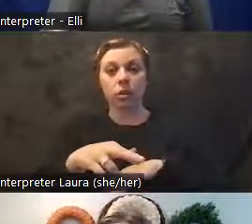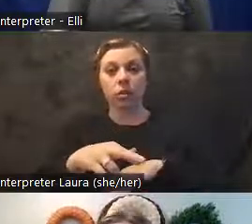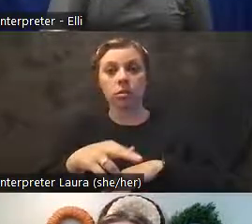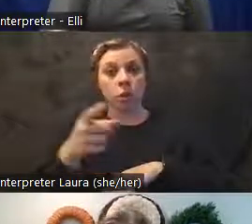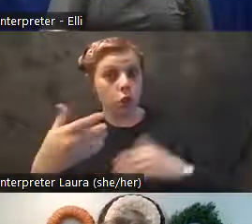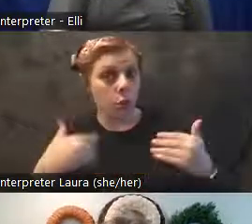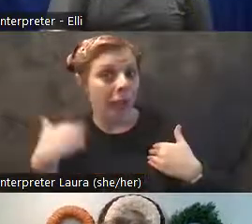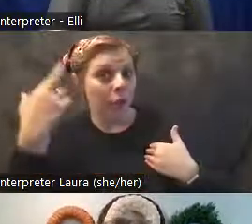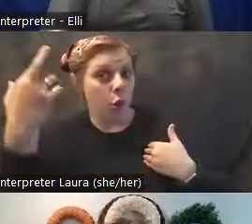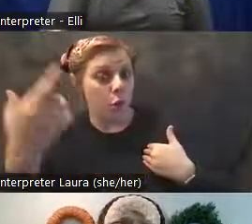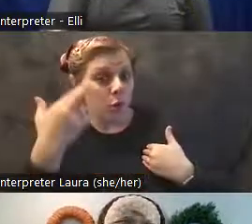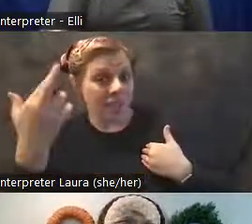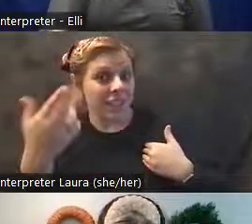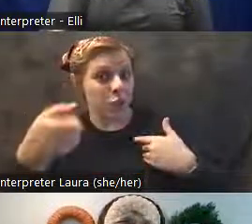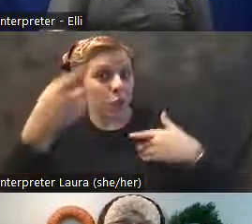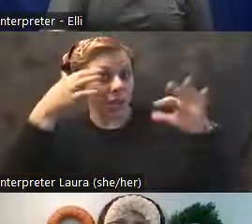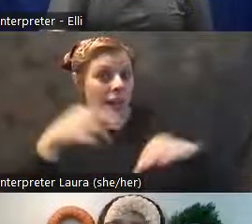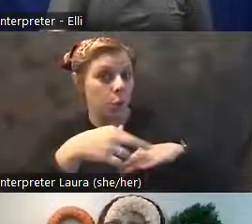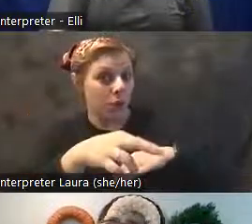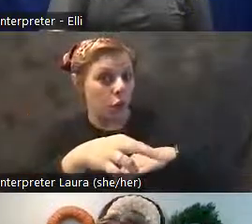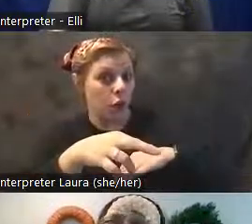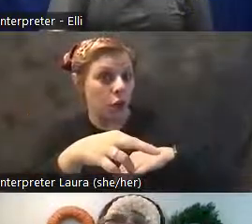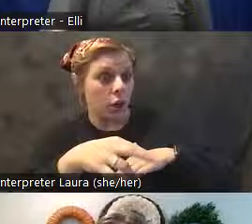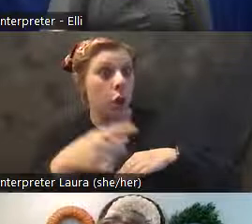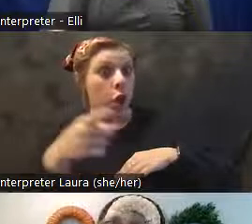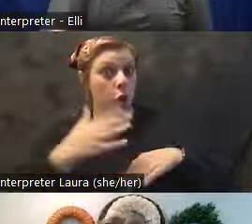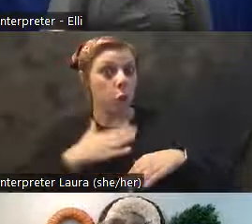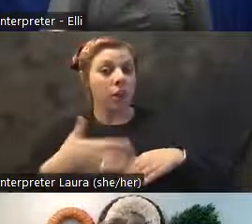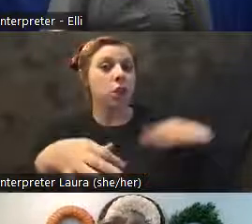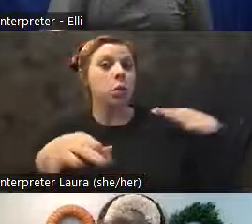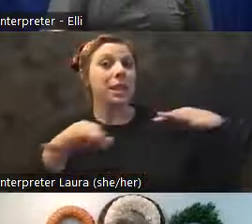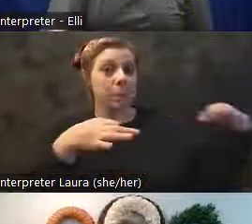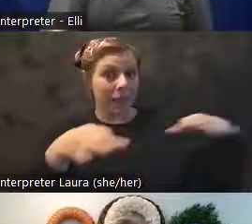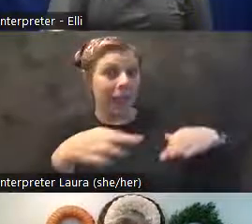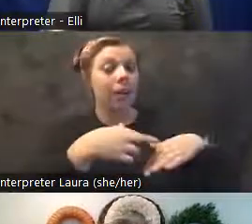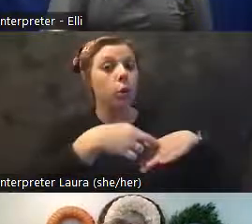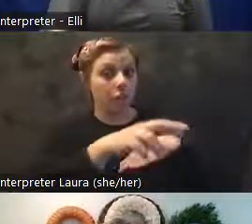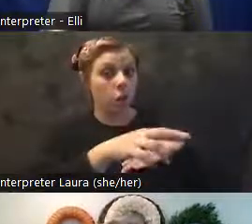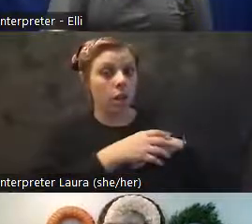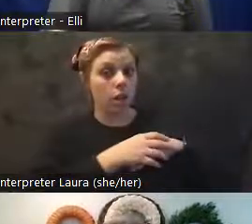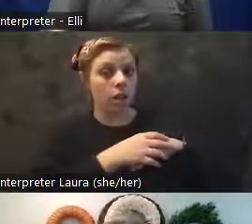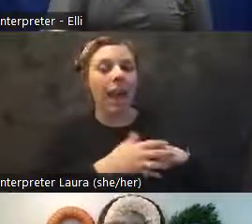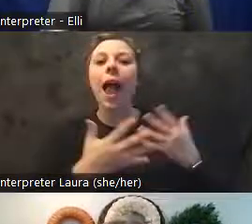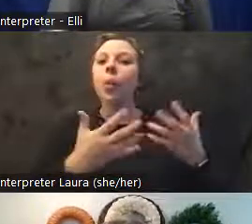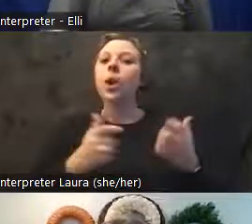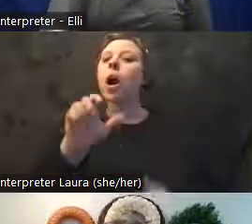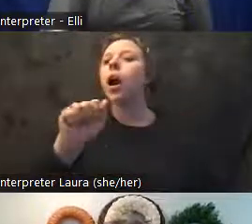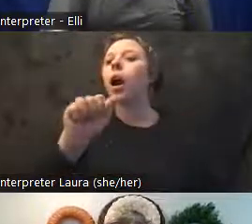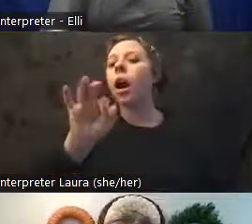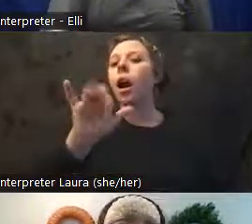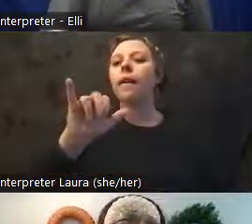And can you explain that reason? Can we give affinity or identity specific referrals if that's